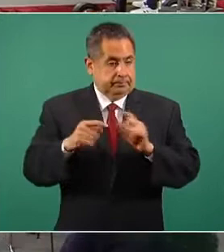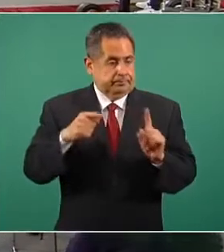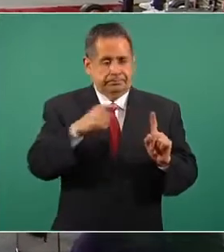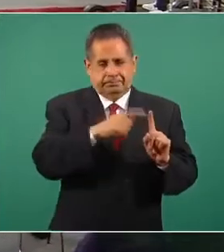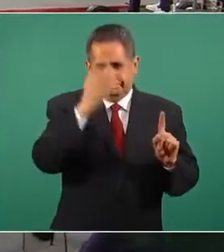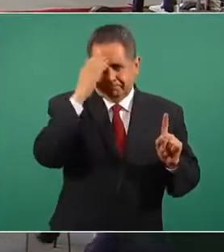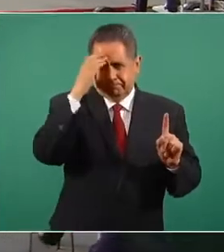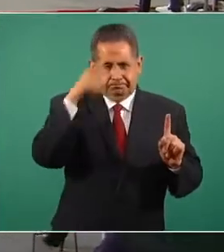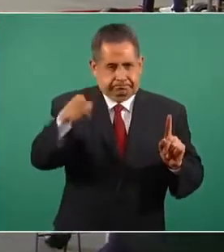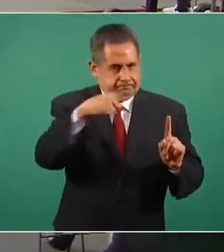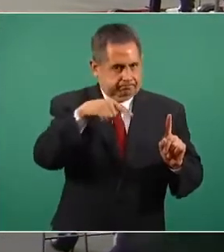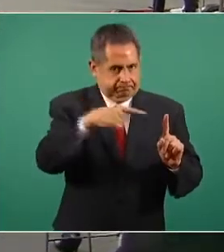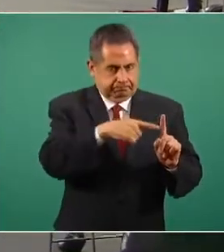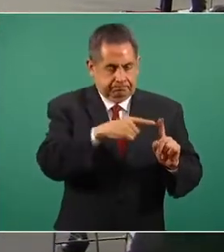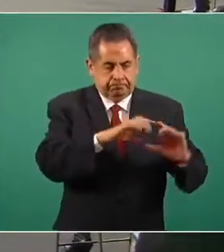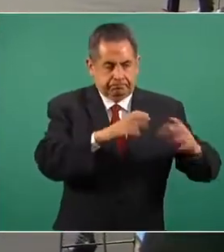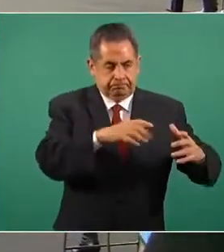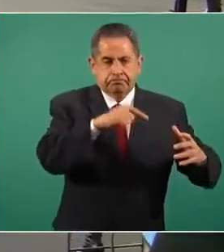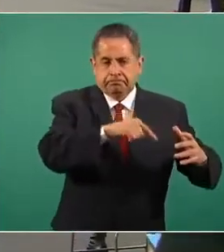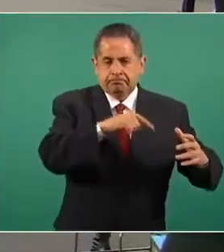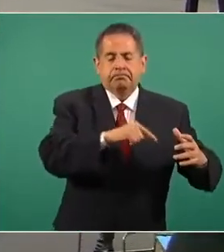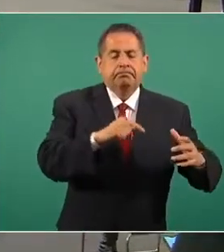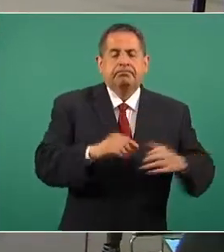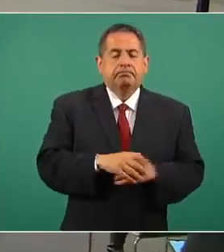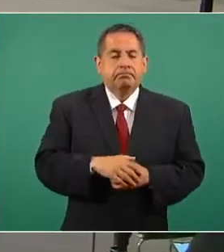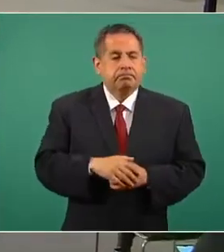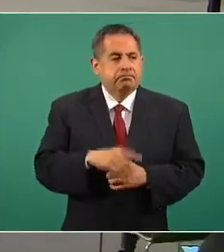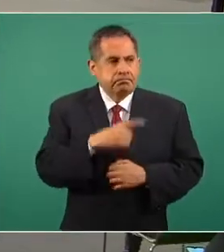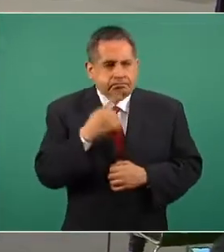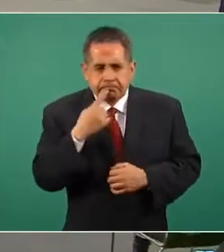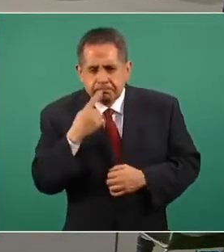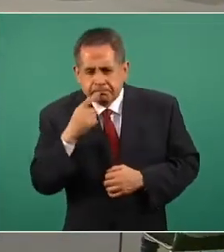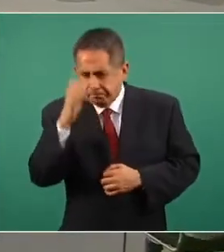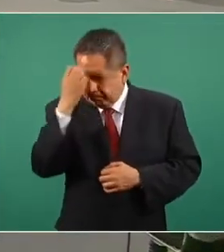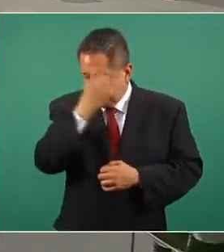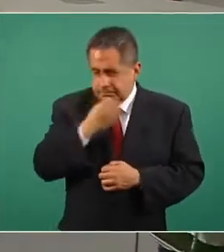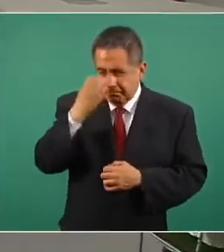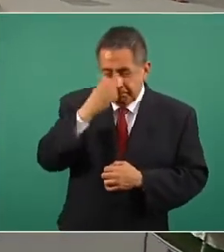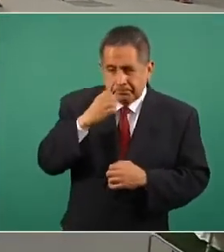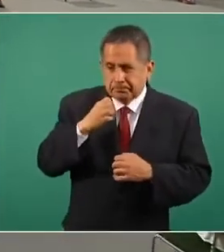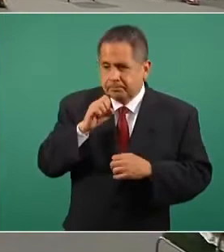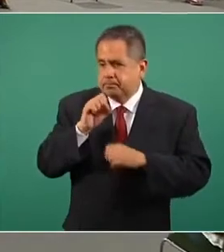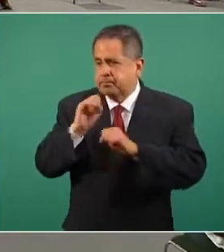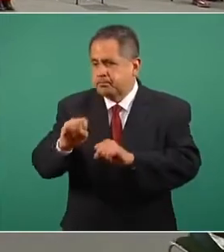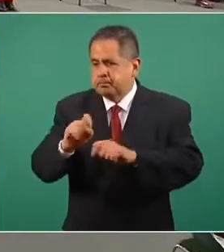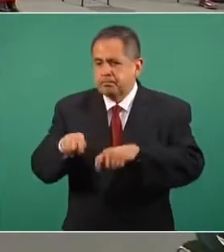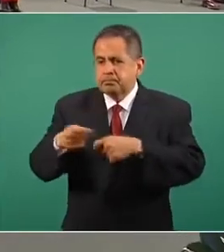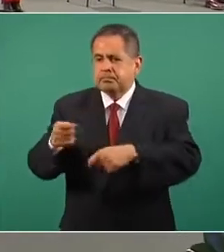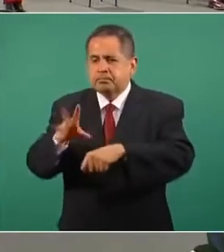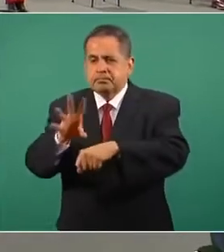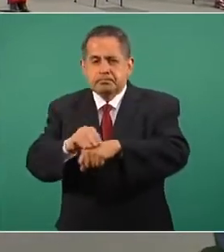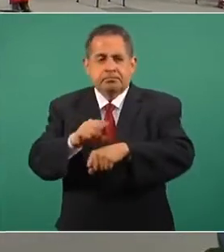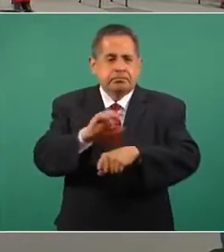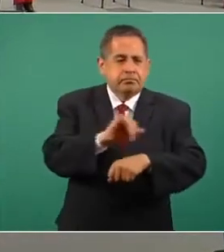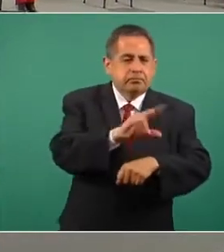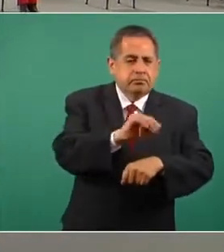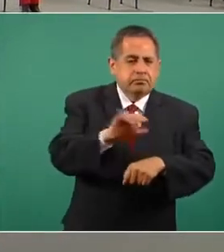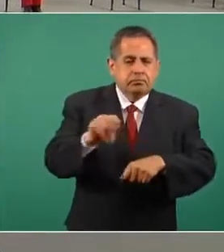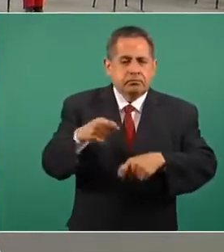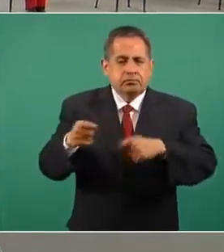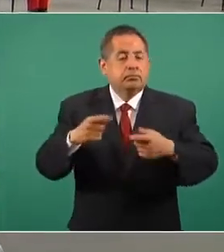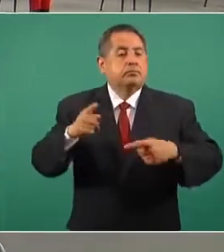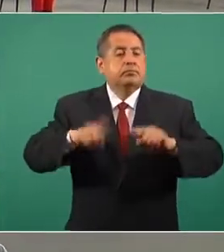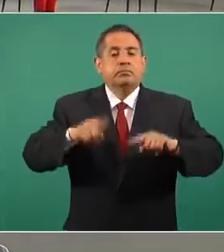Thank as COFEPRIS, resuelva the procedencia de otorgar a solicitantes el